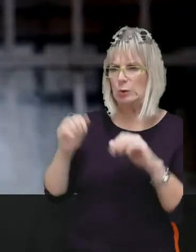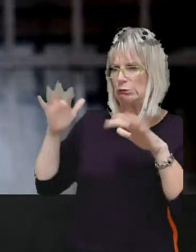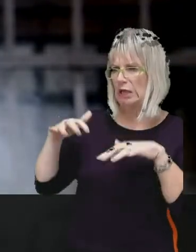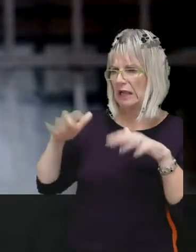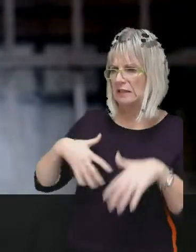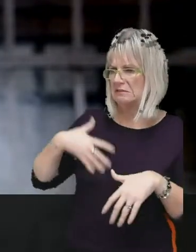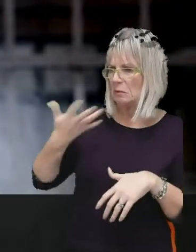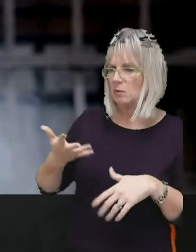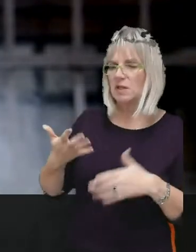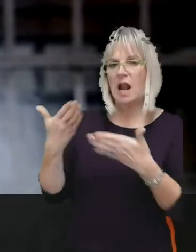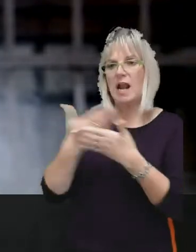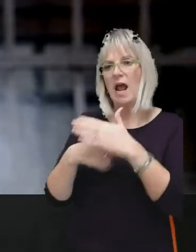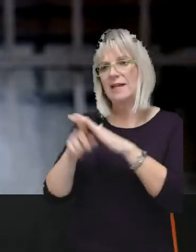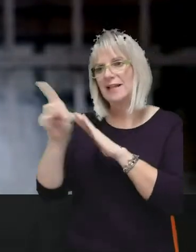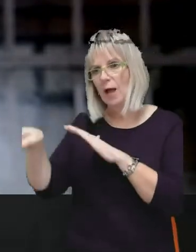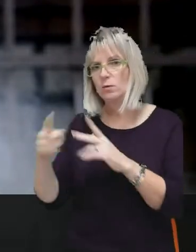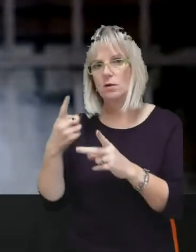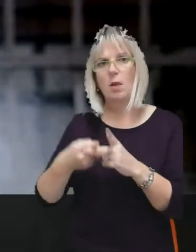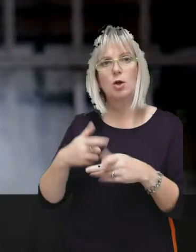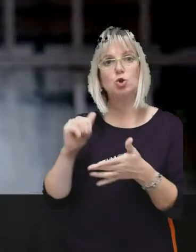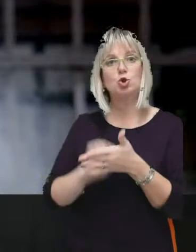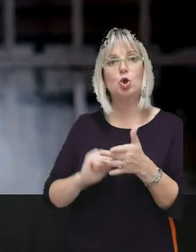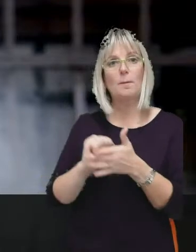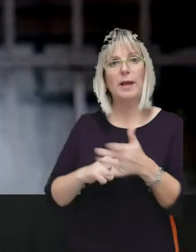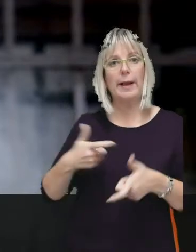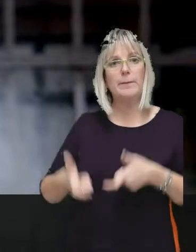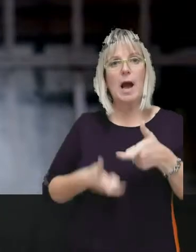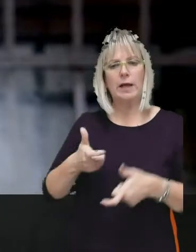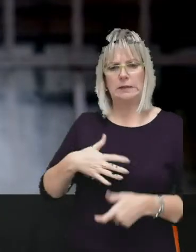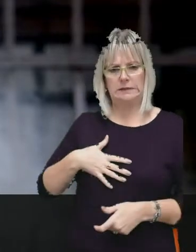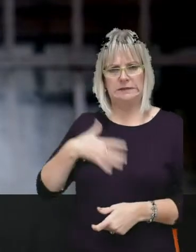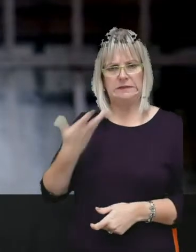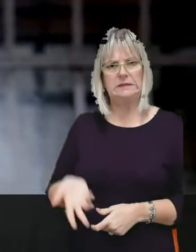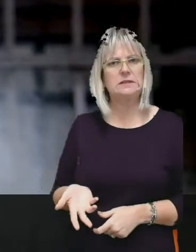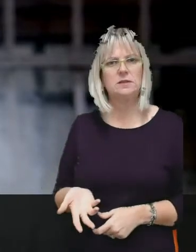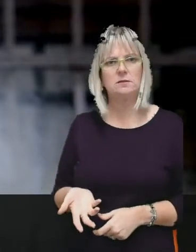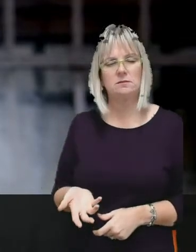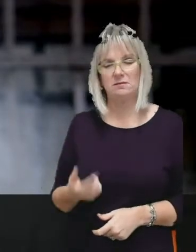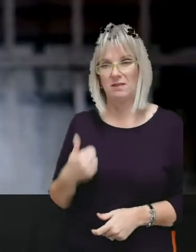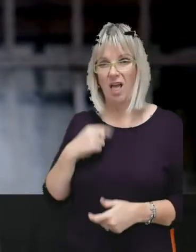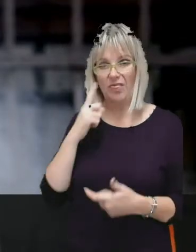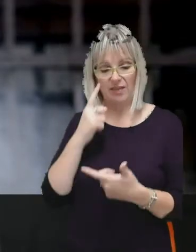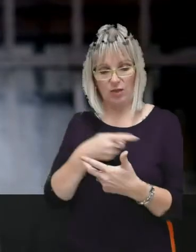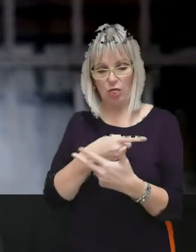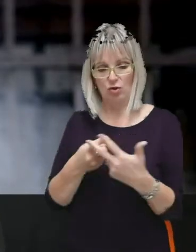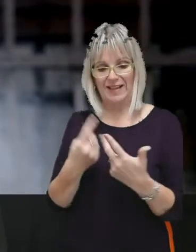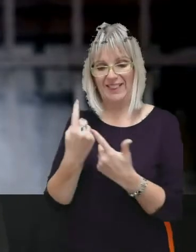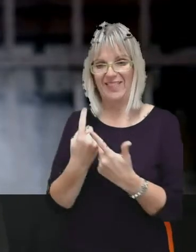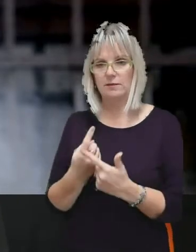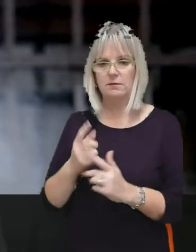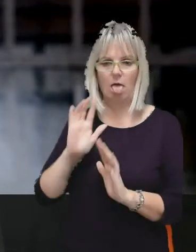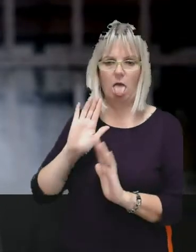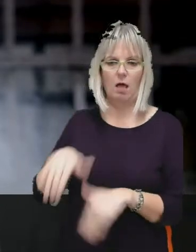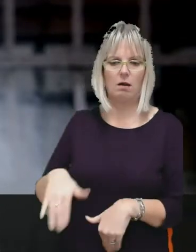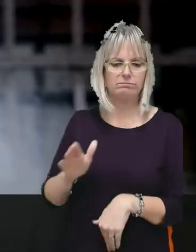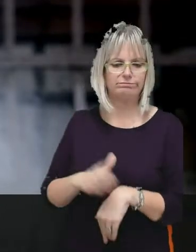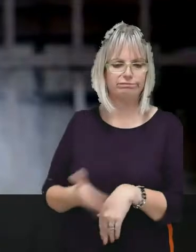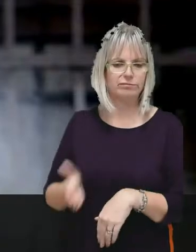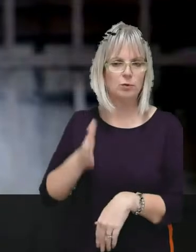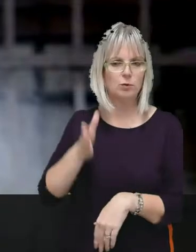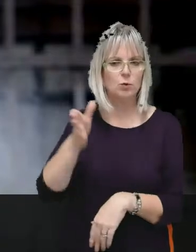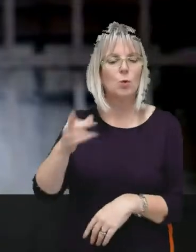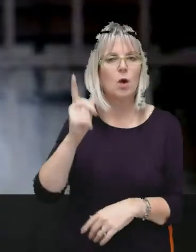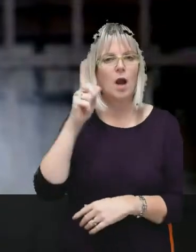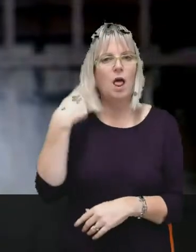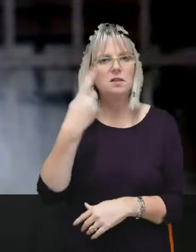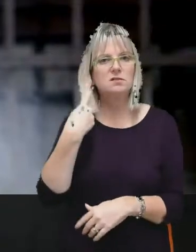to do shopping on a bicycle. I believe these 3 steps alone have reduced people's interest and motivation in coming into London. Right